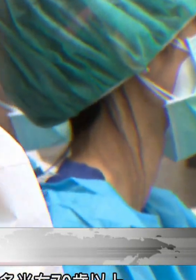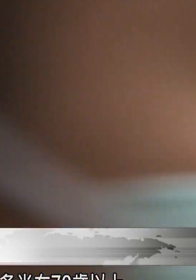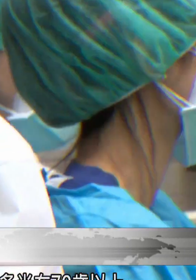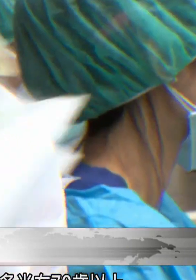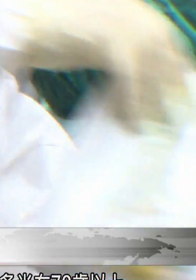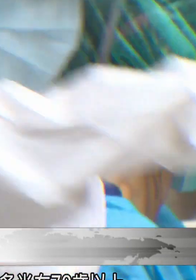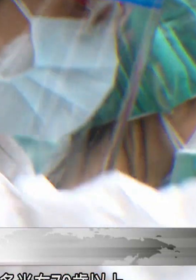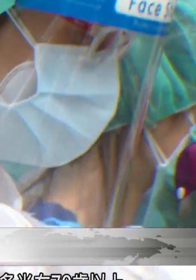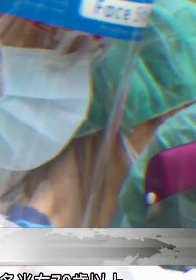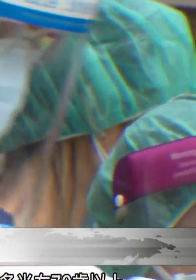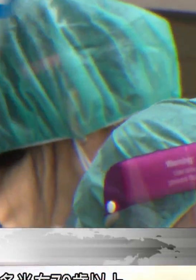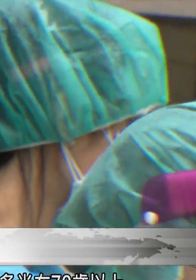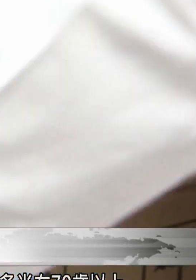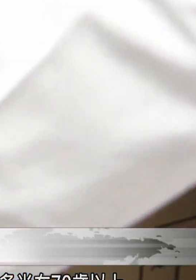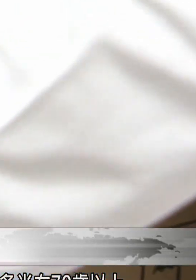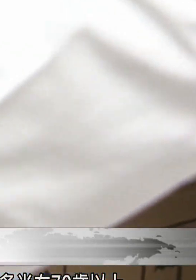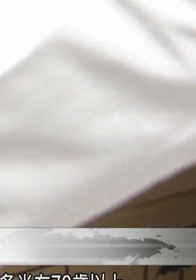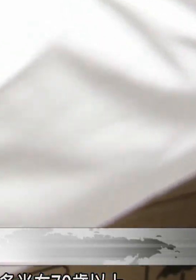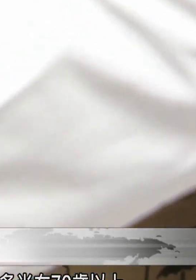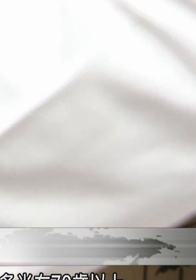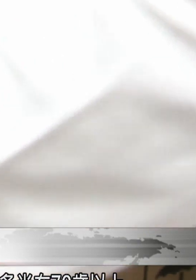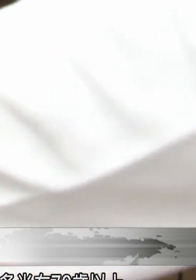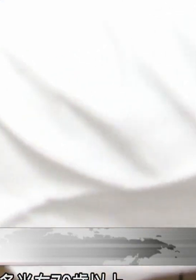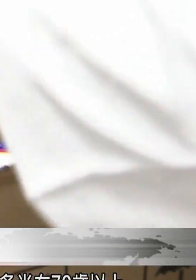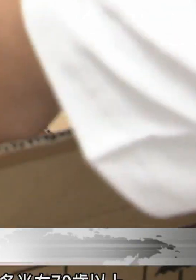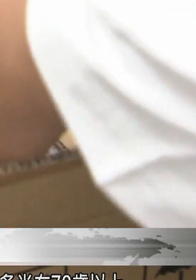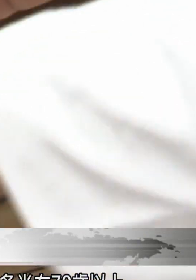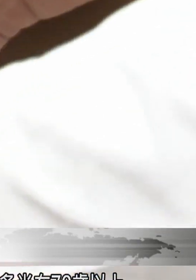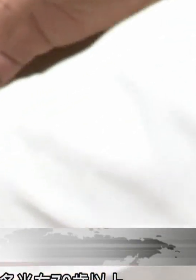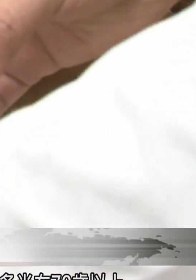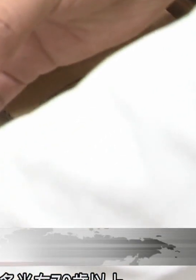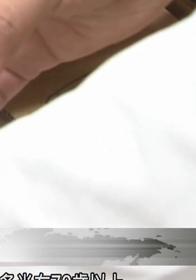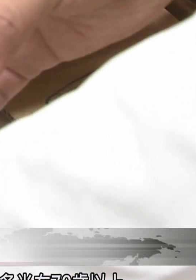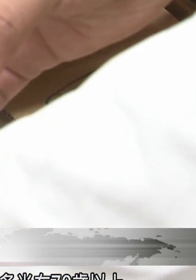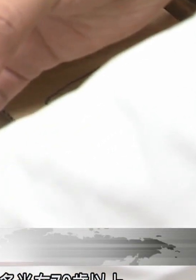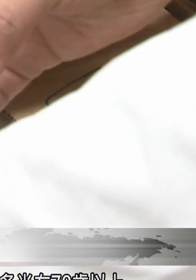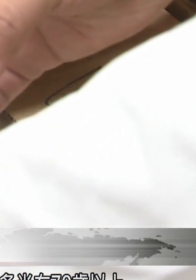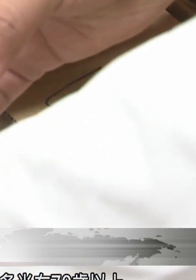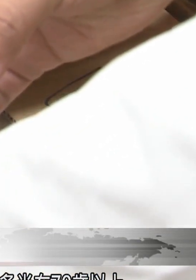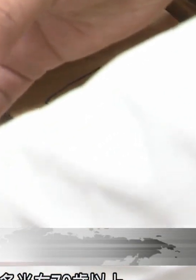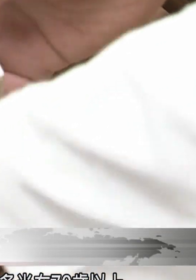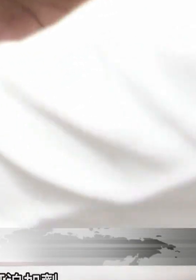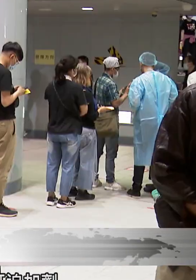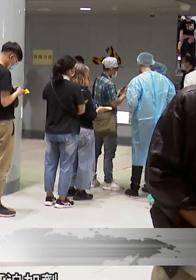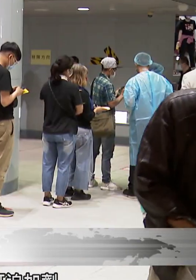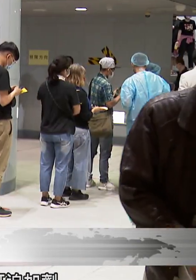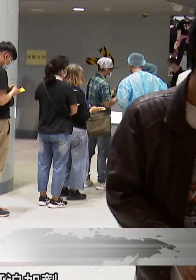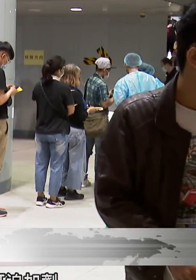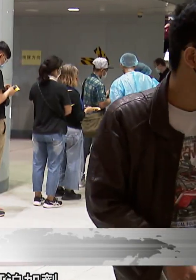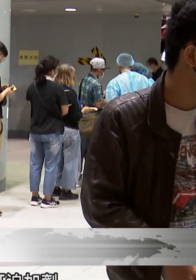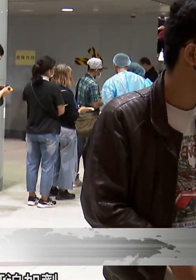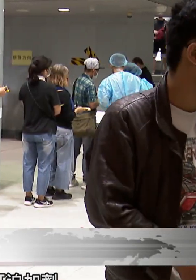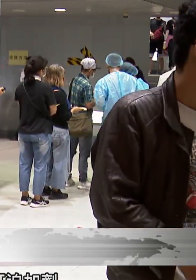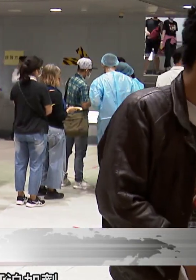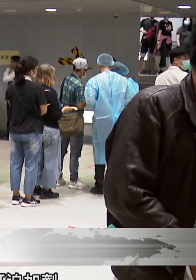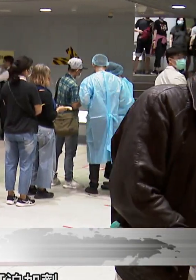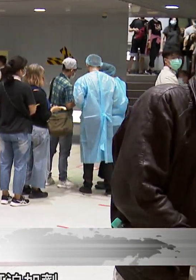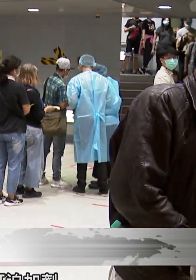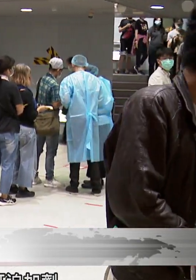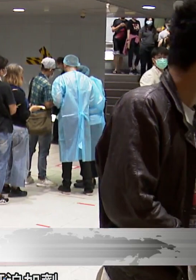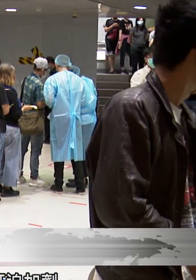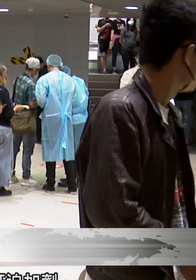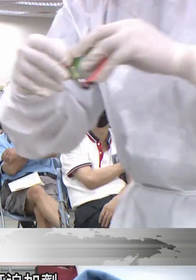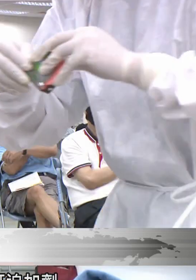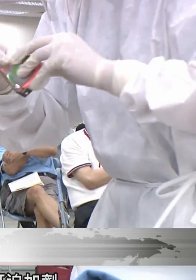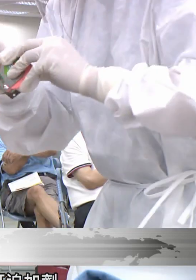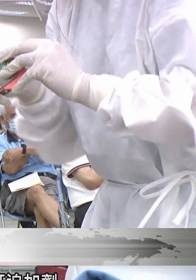time since the start of the pandemic. Most of the deaths have involved patients aged 70 and up. Once again, the CECC urged older adults